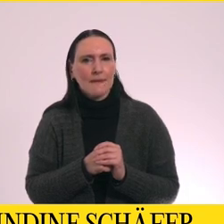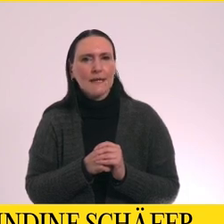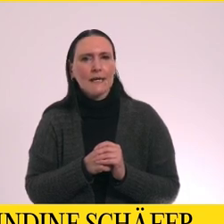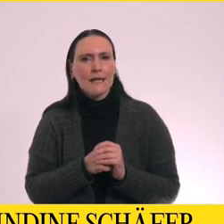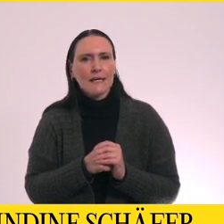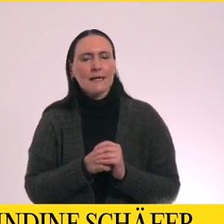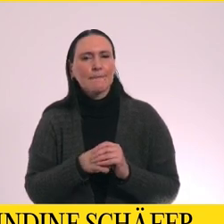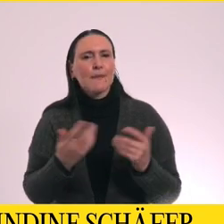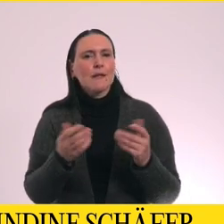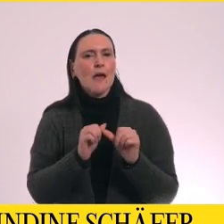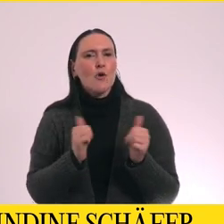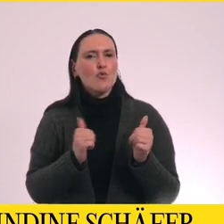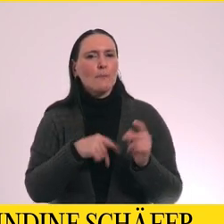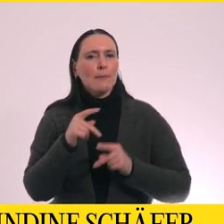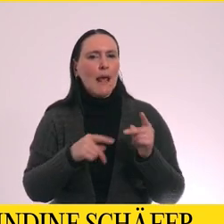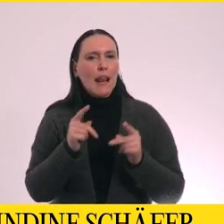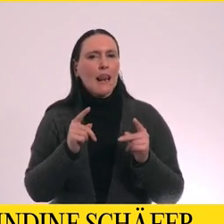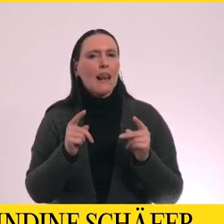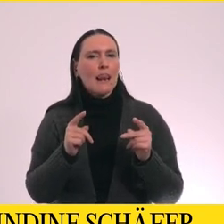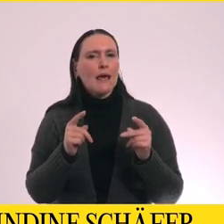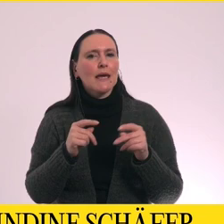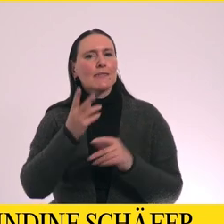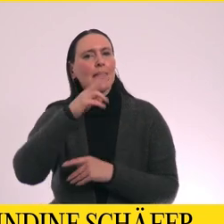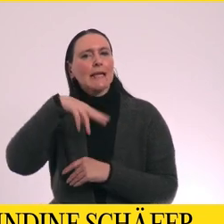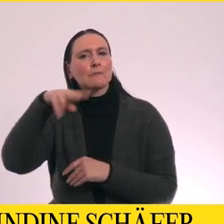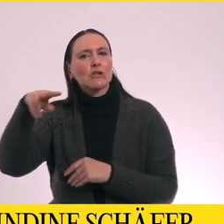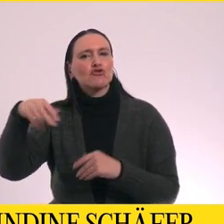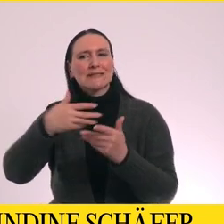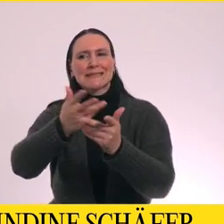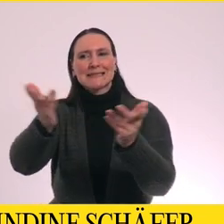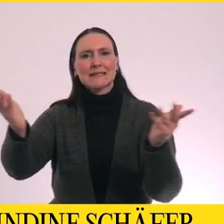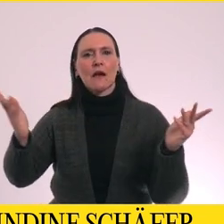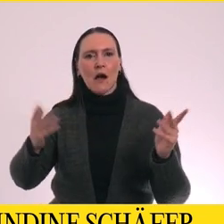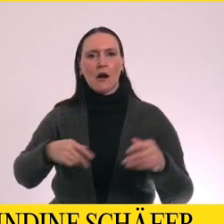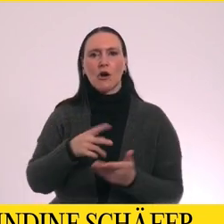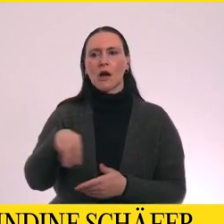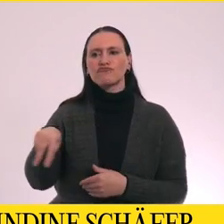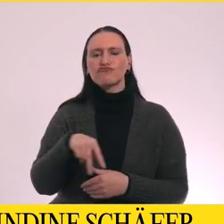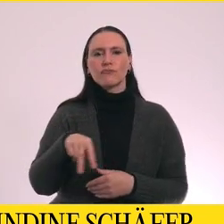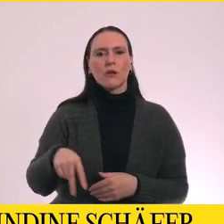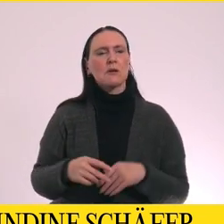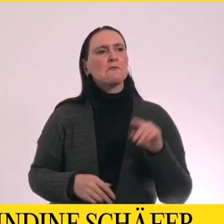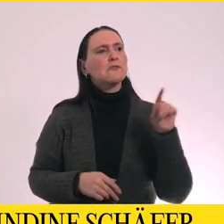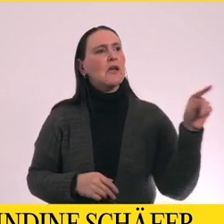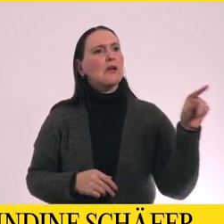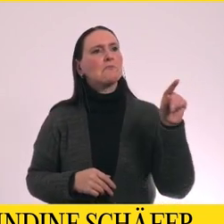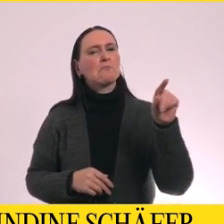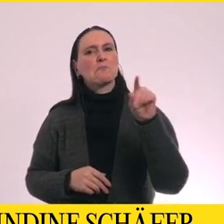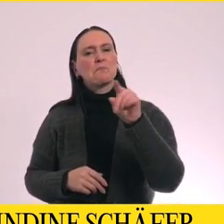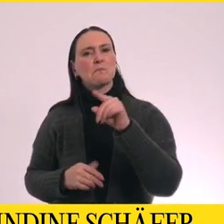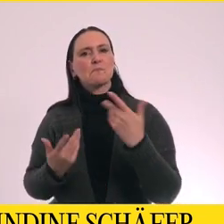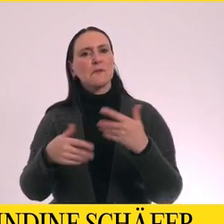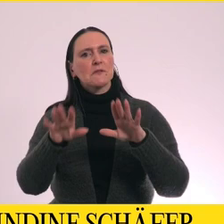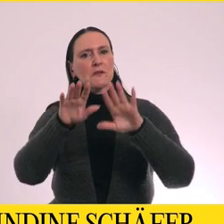So many of the artists who may have work on the wall can also be present